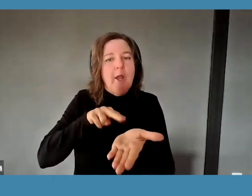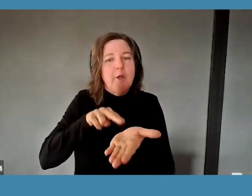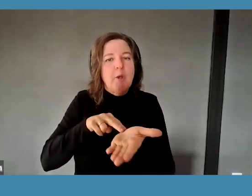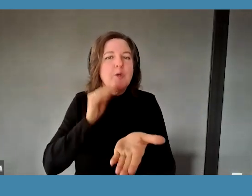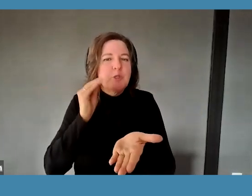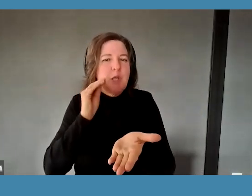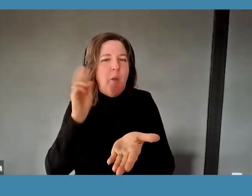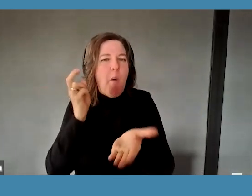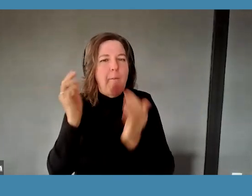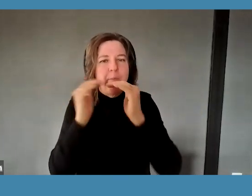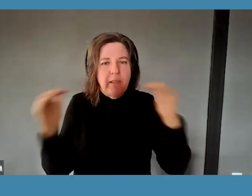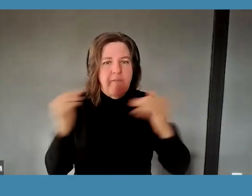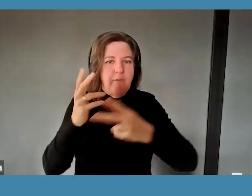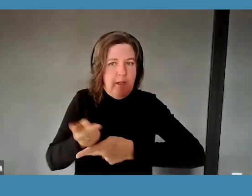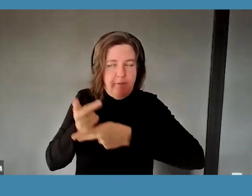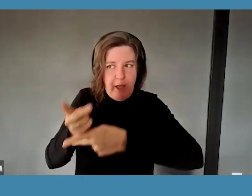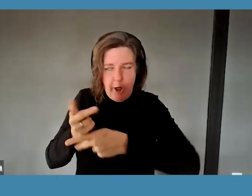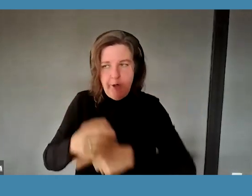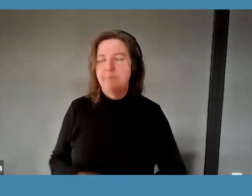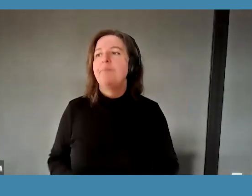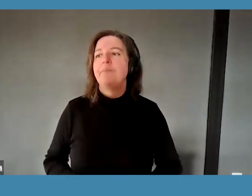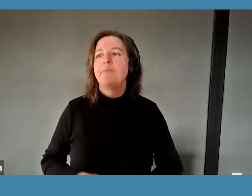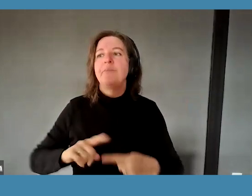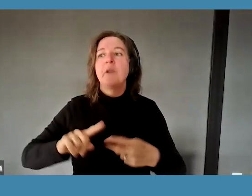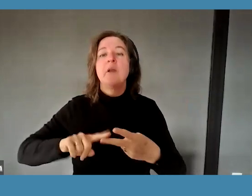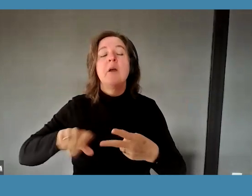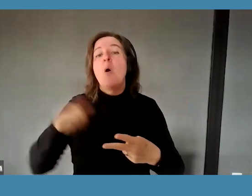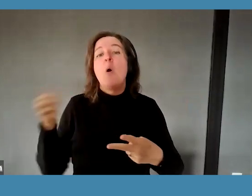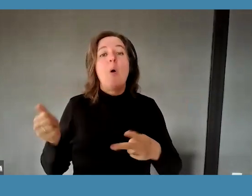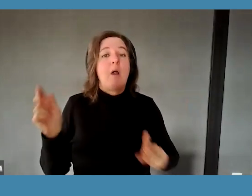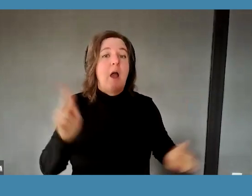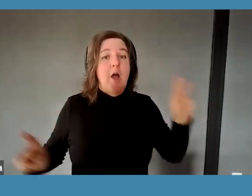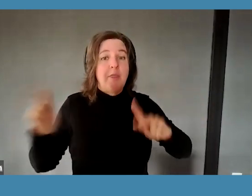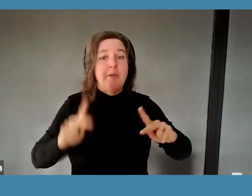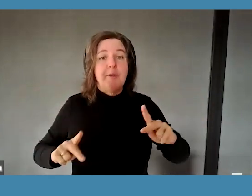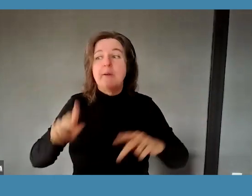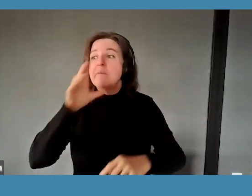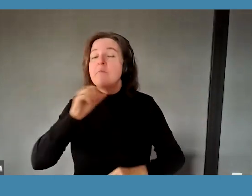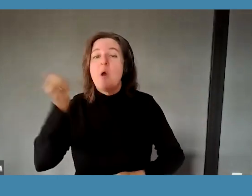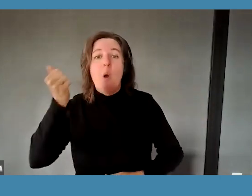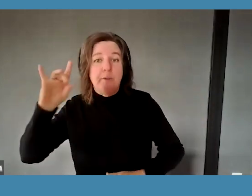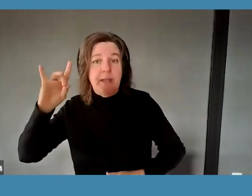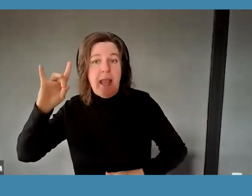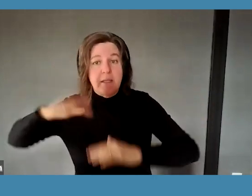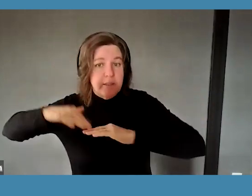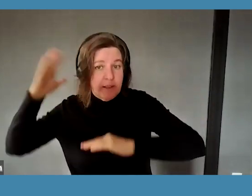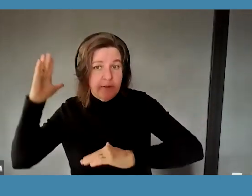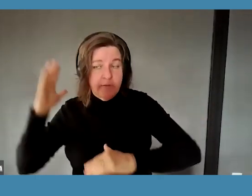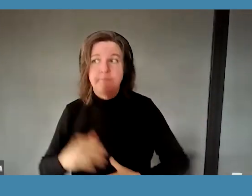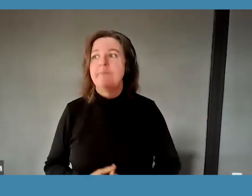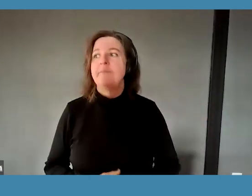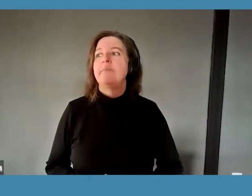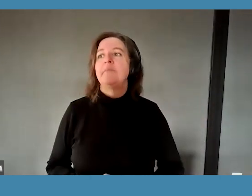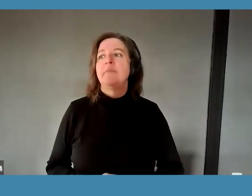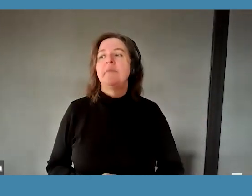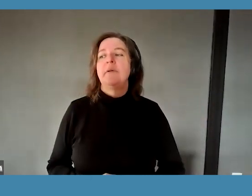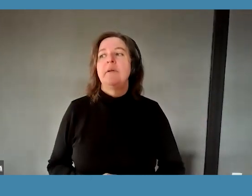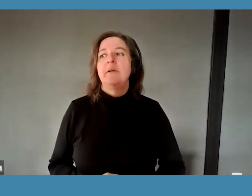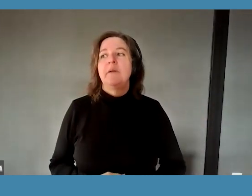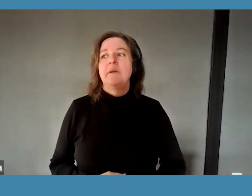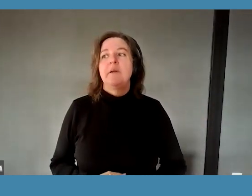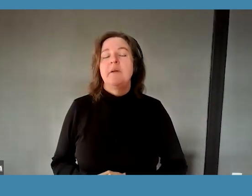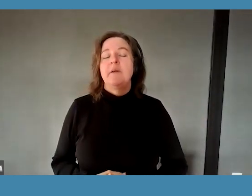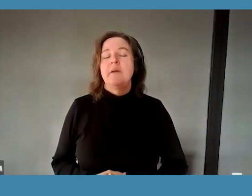care. Other individuals, folks who are 18 years of age or older,